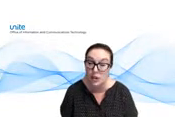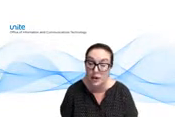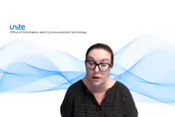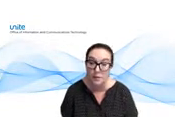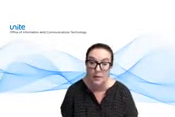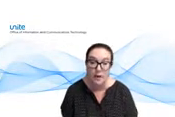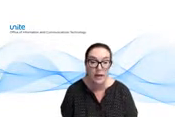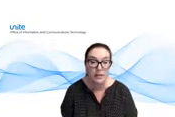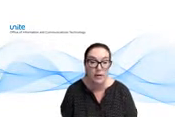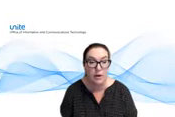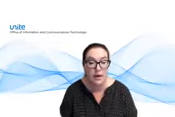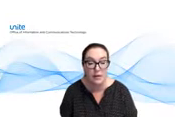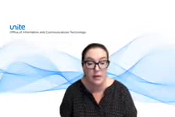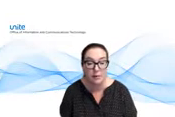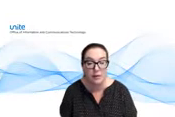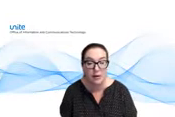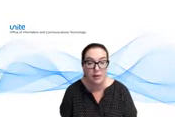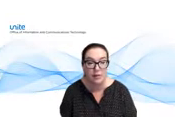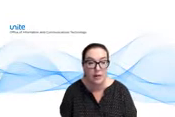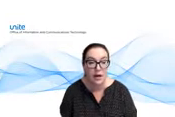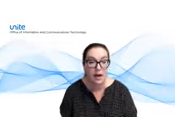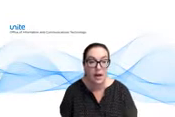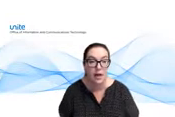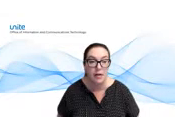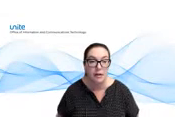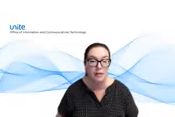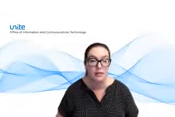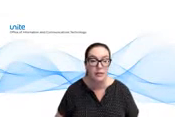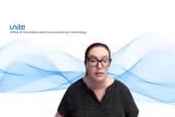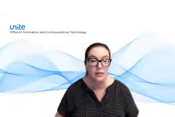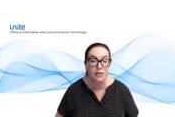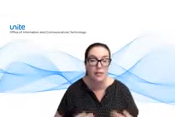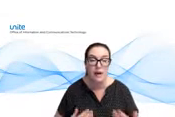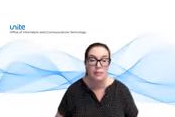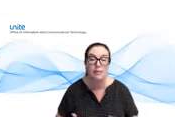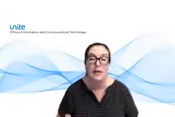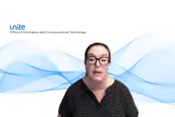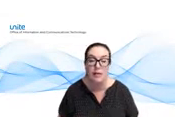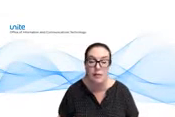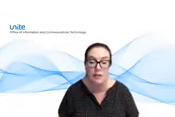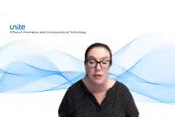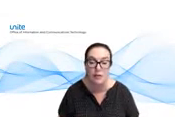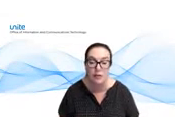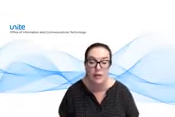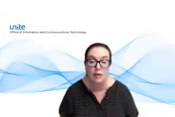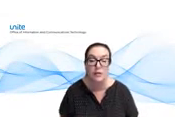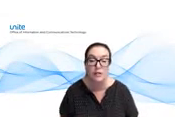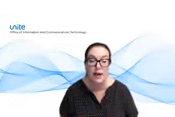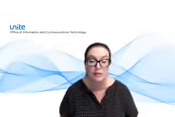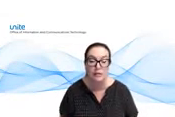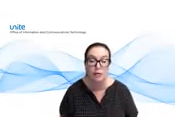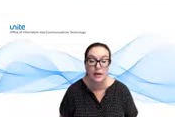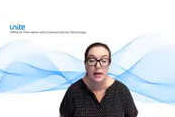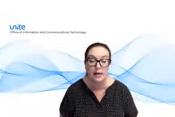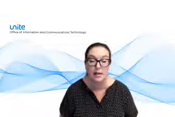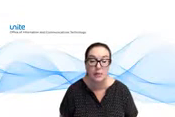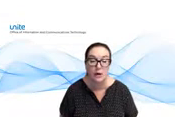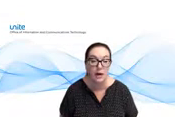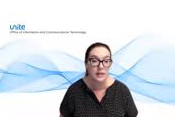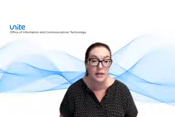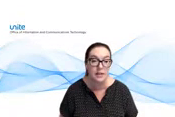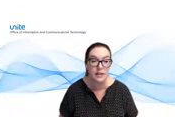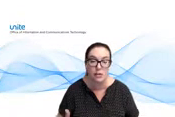an accessibility checker. That's a great example of another step to make it easier for your staff to